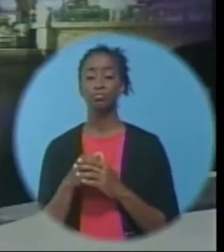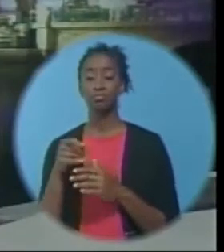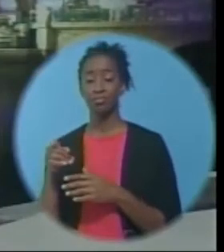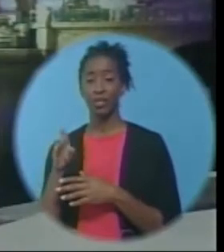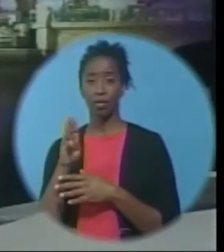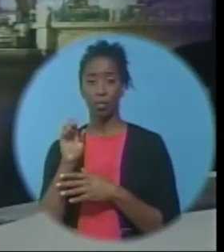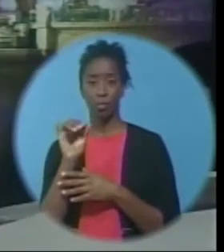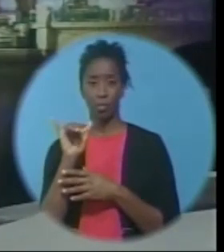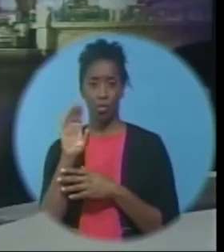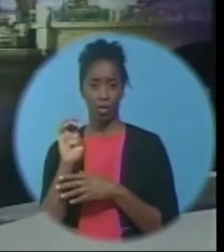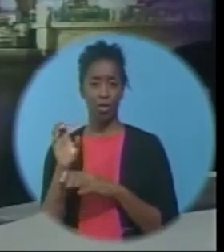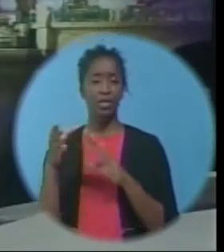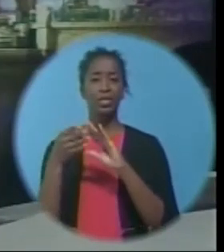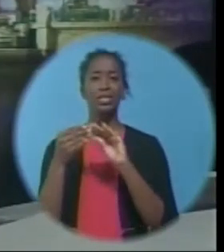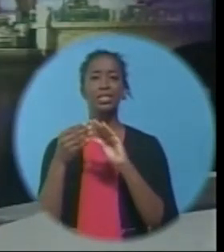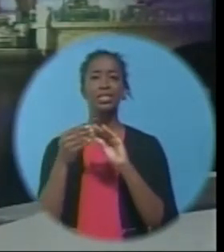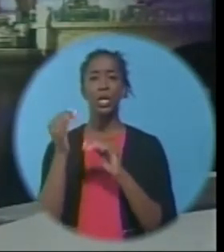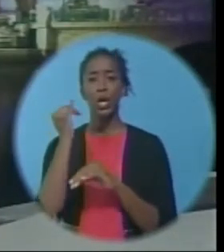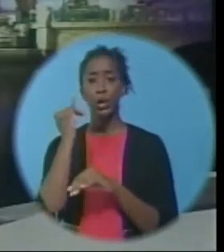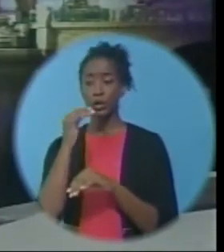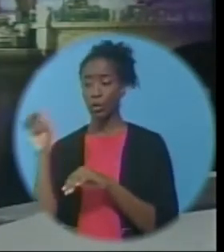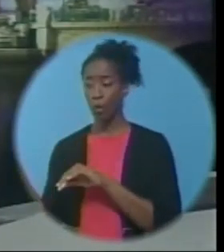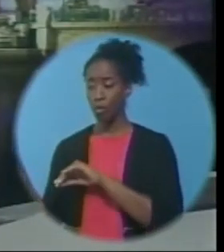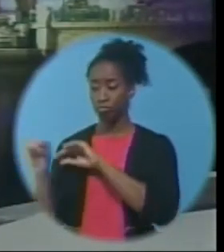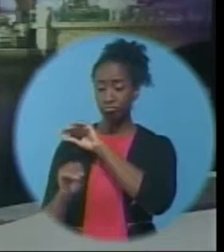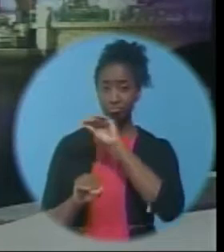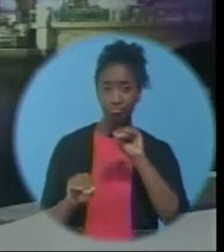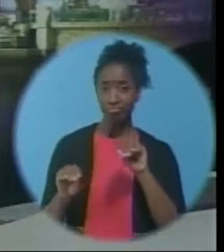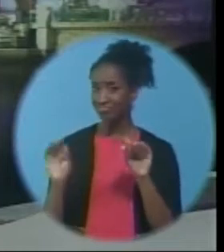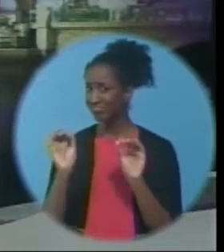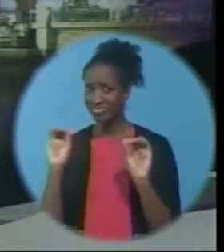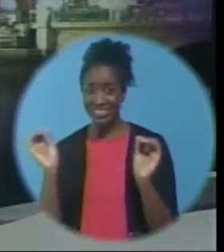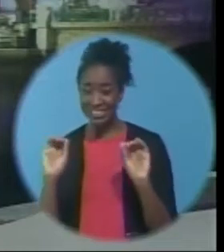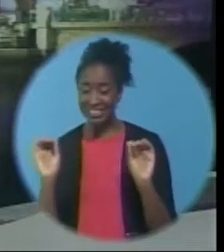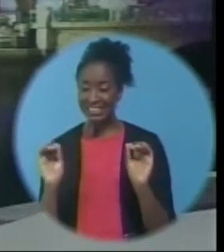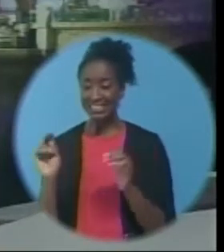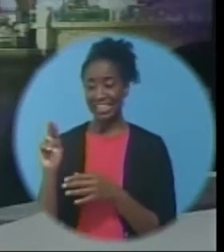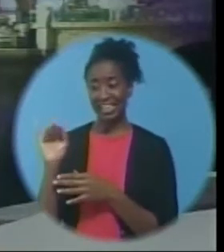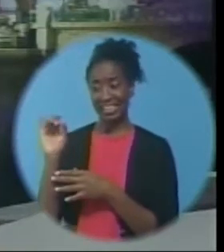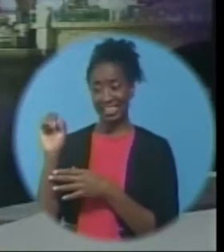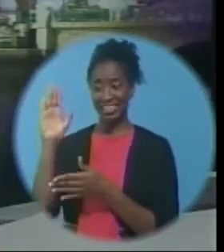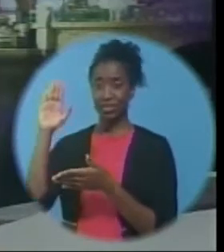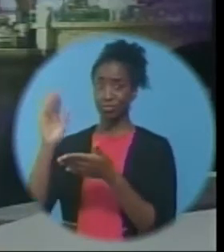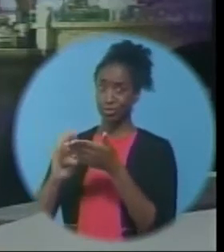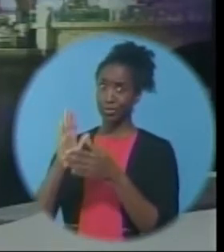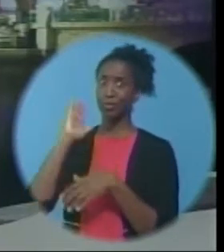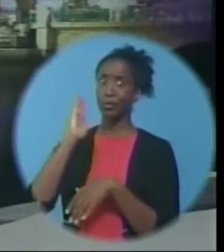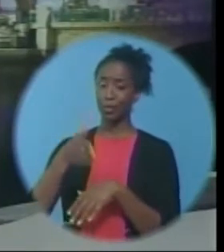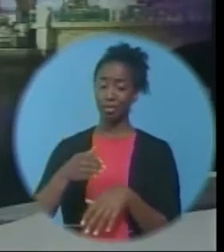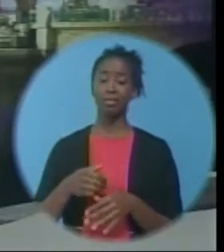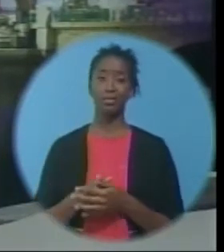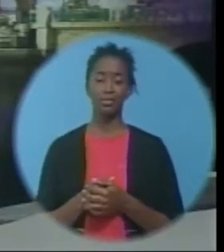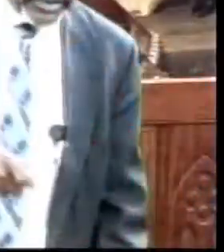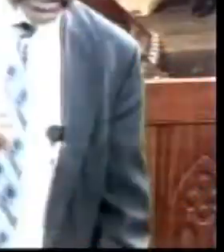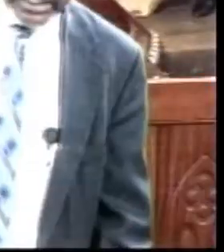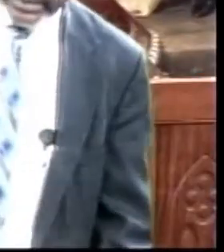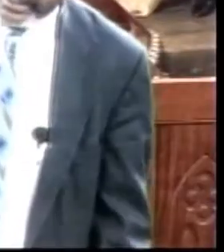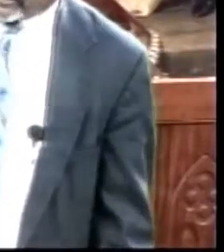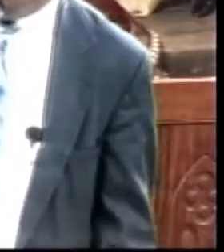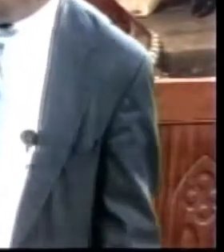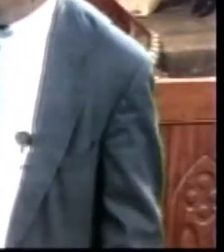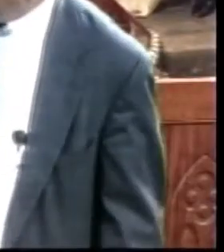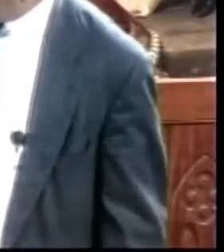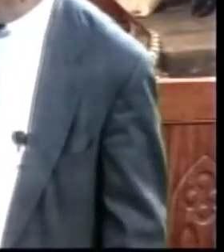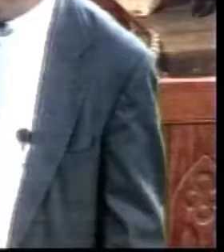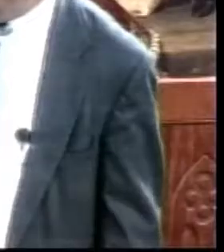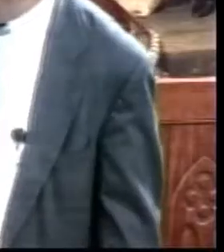Boyce is suggesting that if migration is not seriously looked at, there could be consequences. If we do not deal with it, and